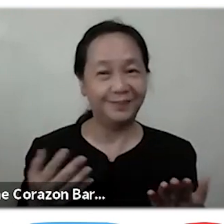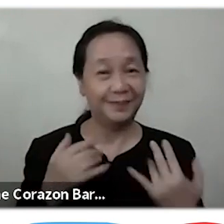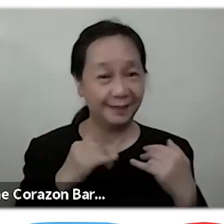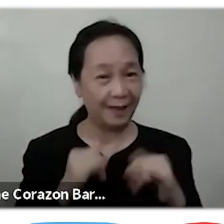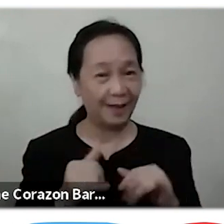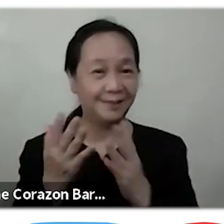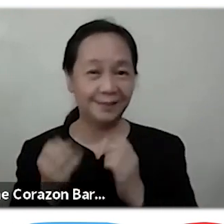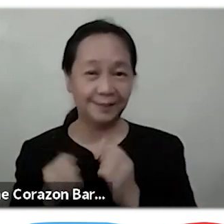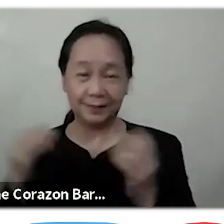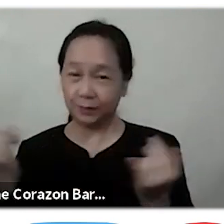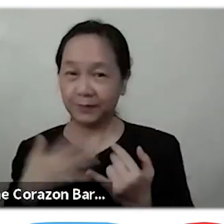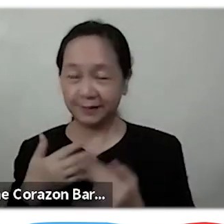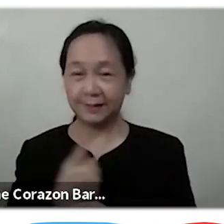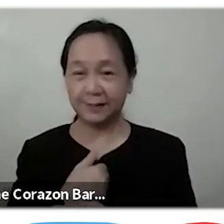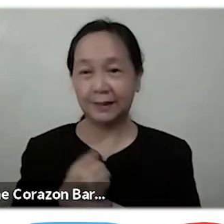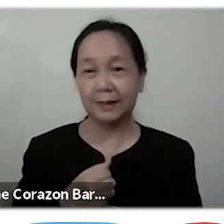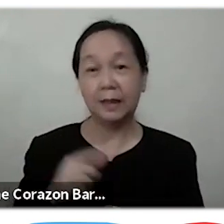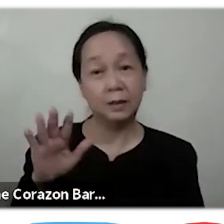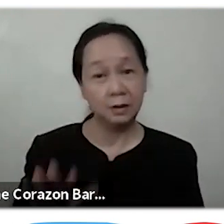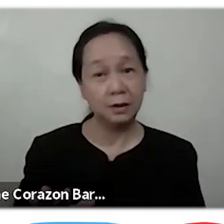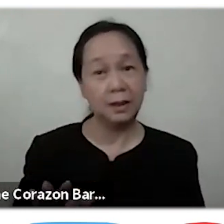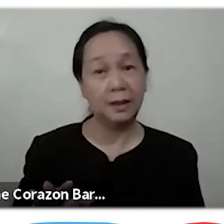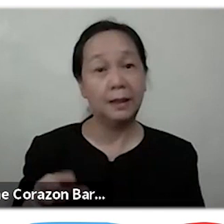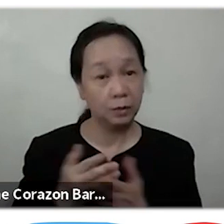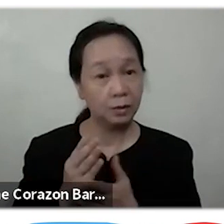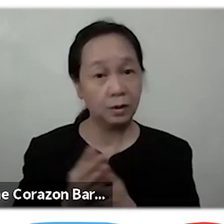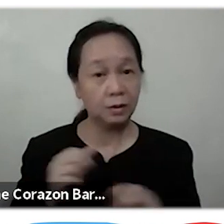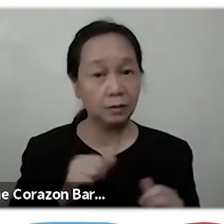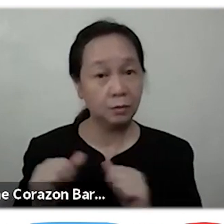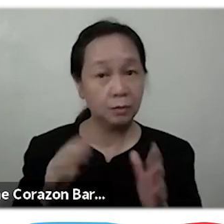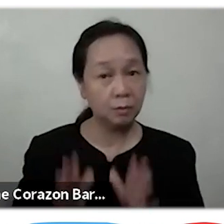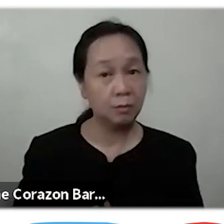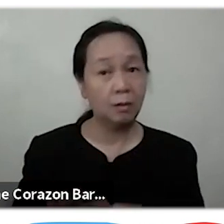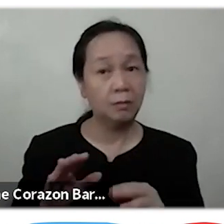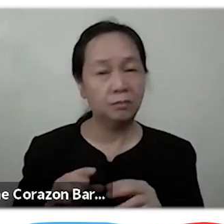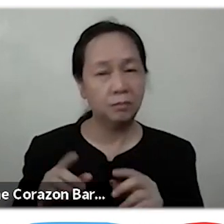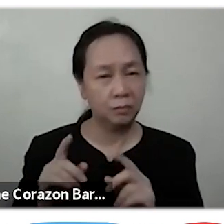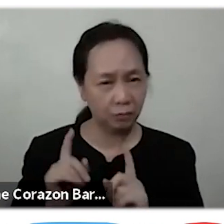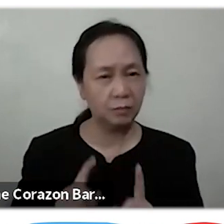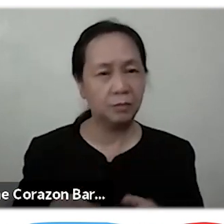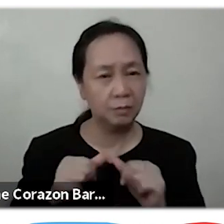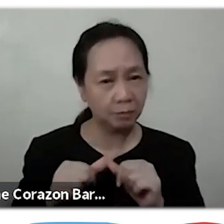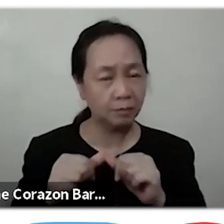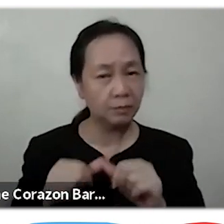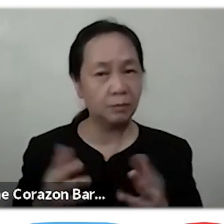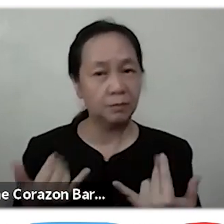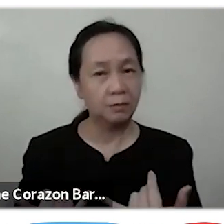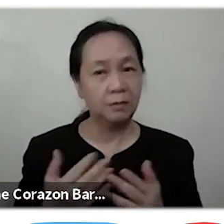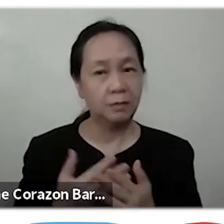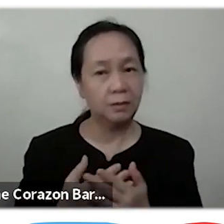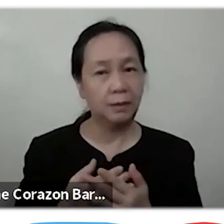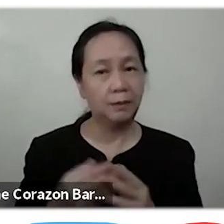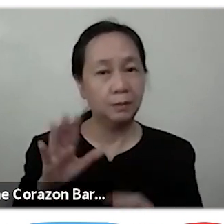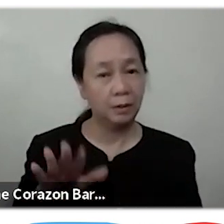introduce myself as a child rights activist who has been working for child rights, especially for child participation and